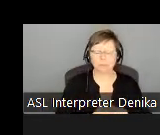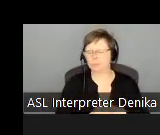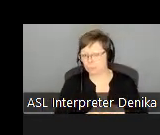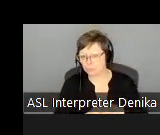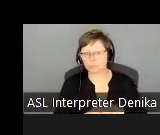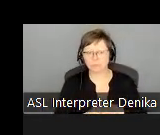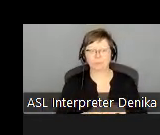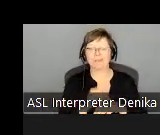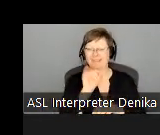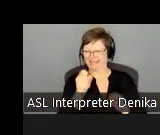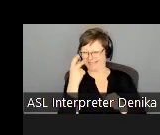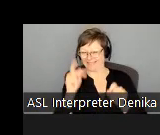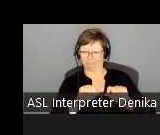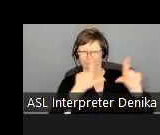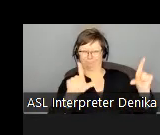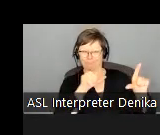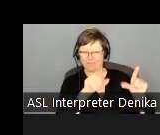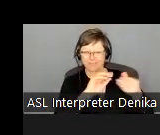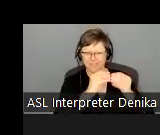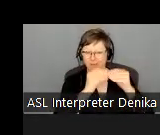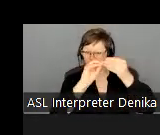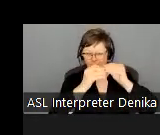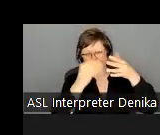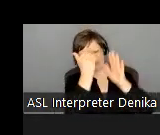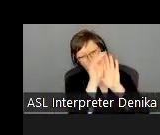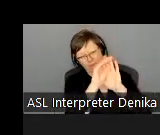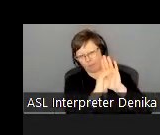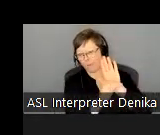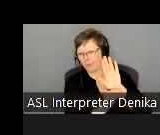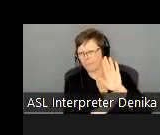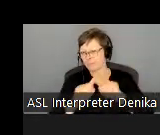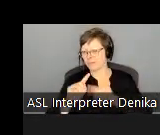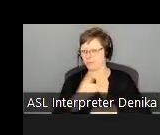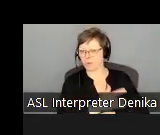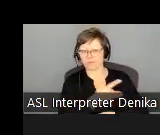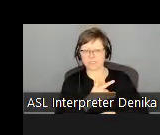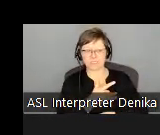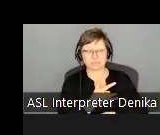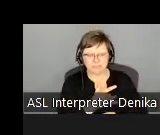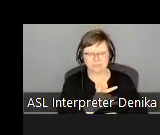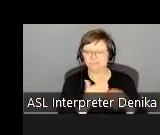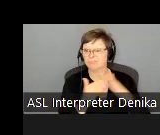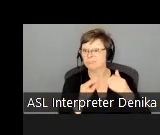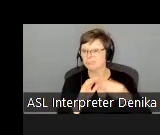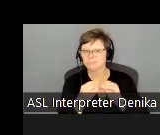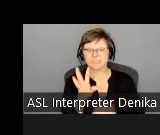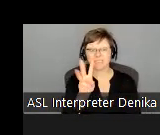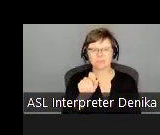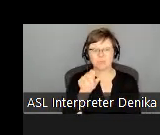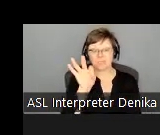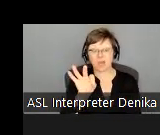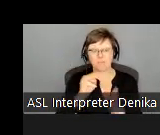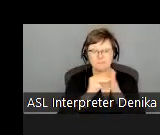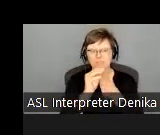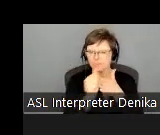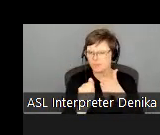slide is up. There's just numbers for a few provinces there. The top number, $6.9 million in